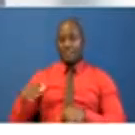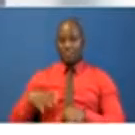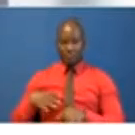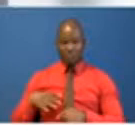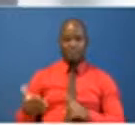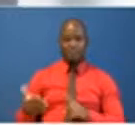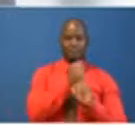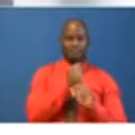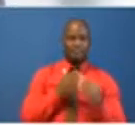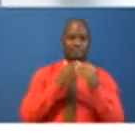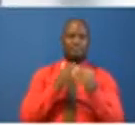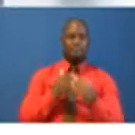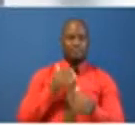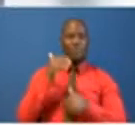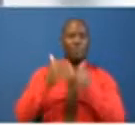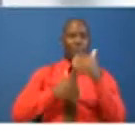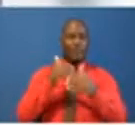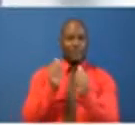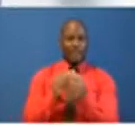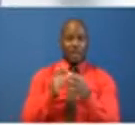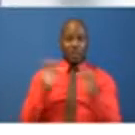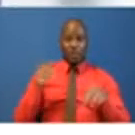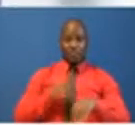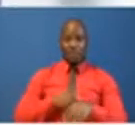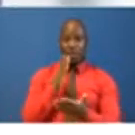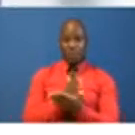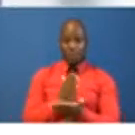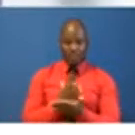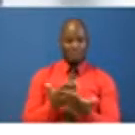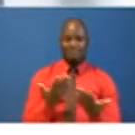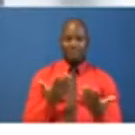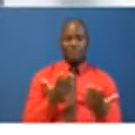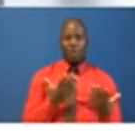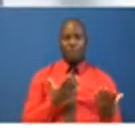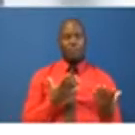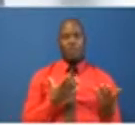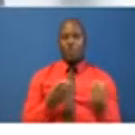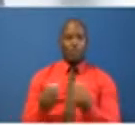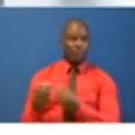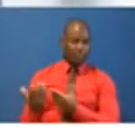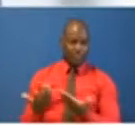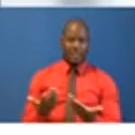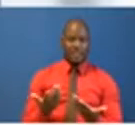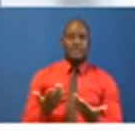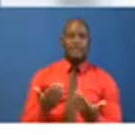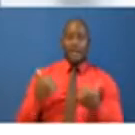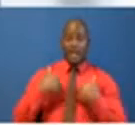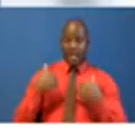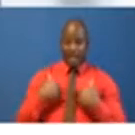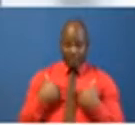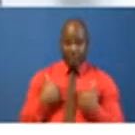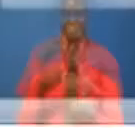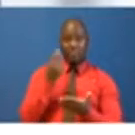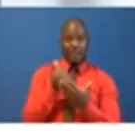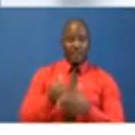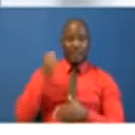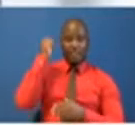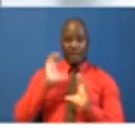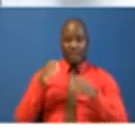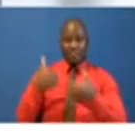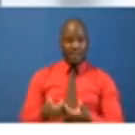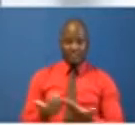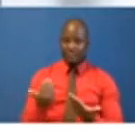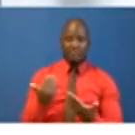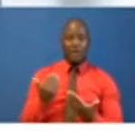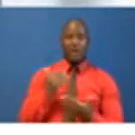who've taken us for rights so i think it's exactly quite complex um yes money plays a big role the political party does